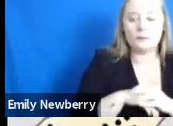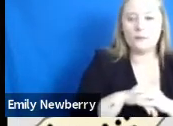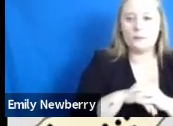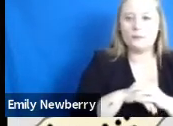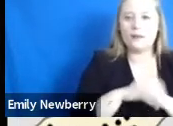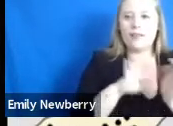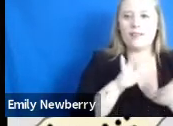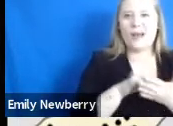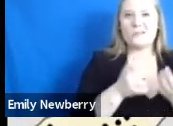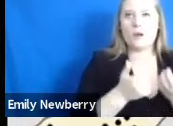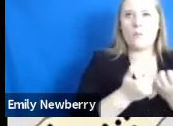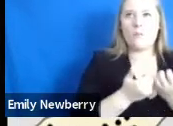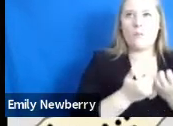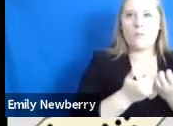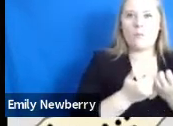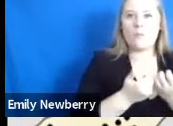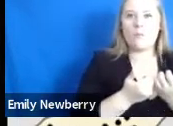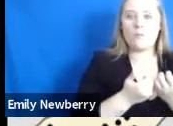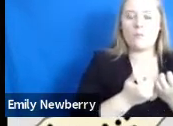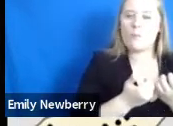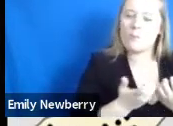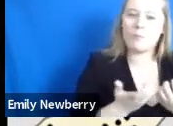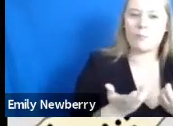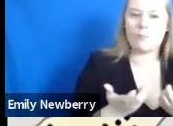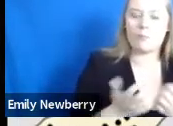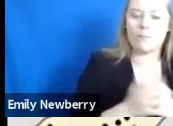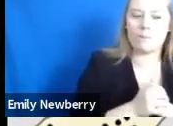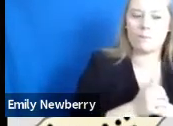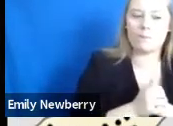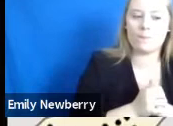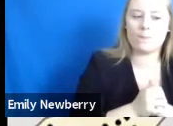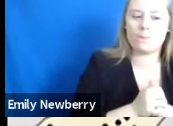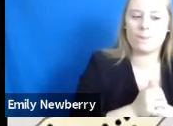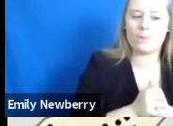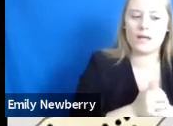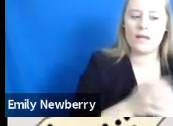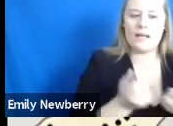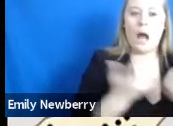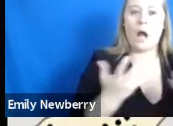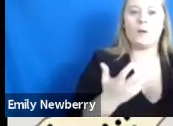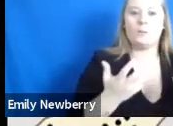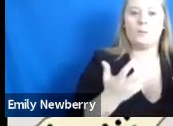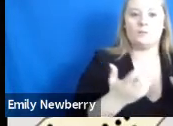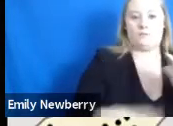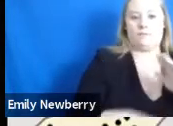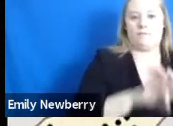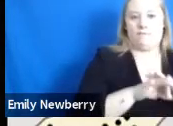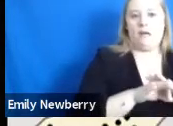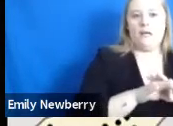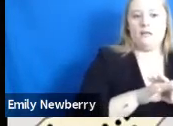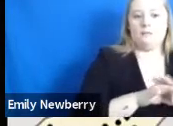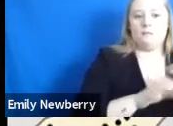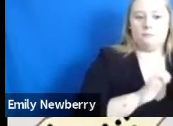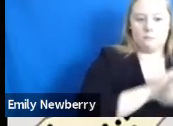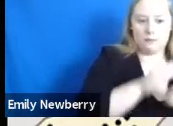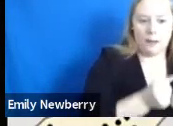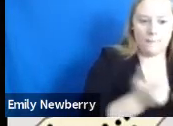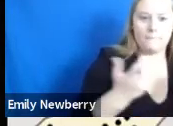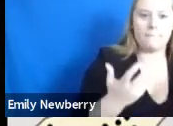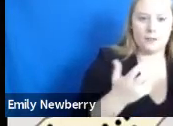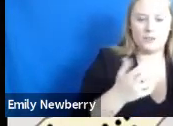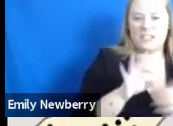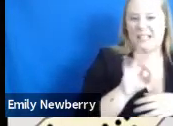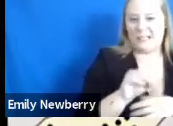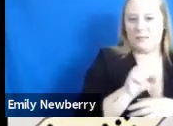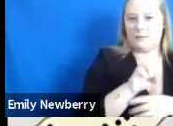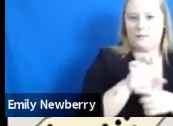of VXRF, which gives the concentrations of elements in 90 seconds. We calibrated using the